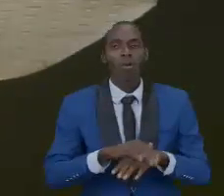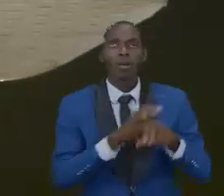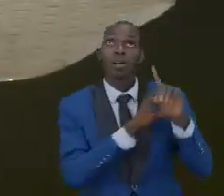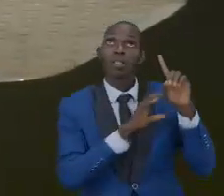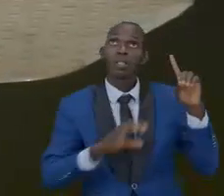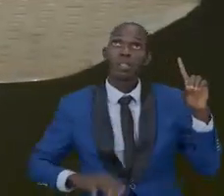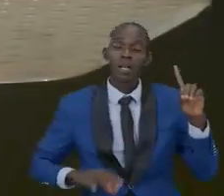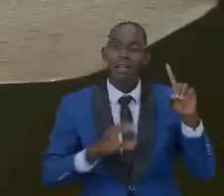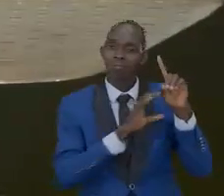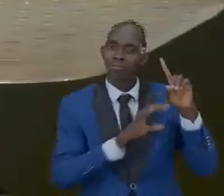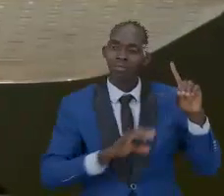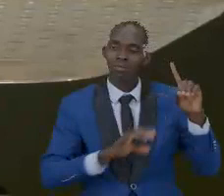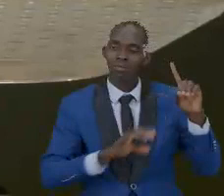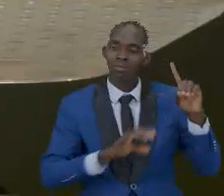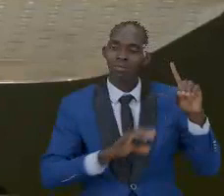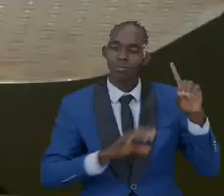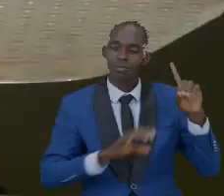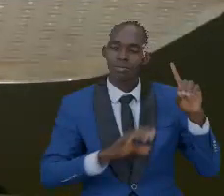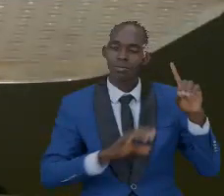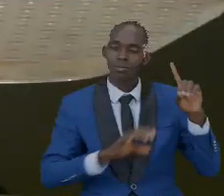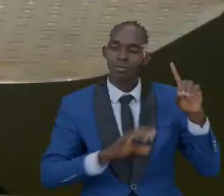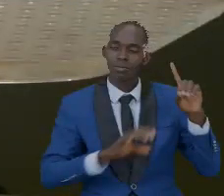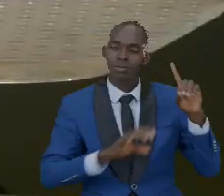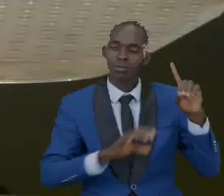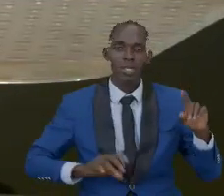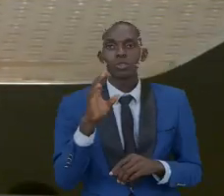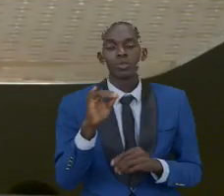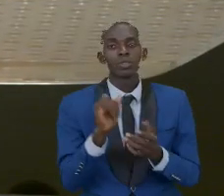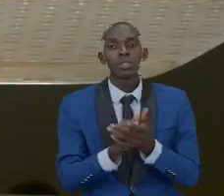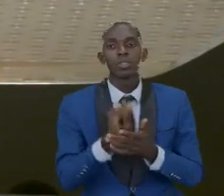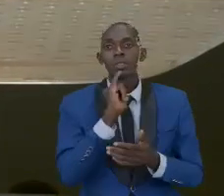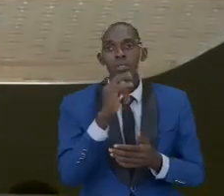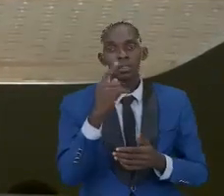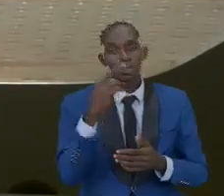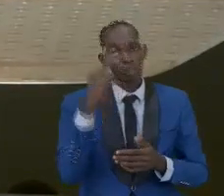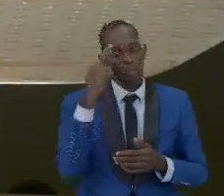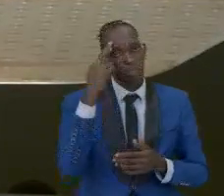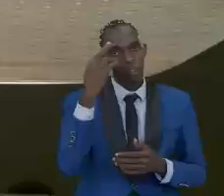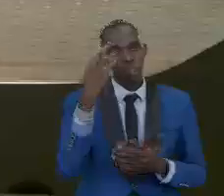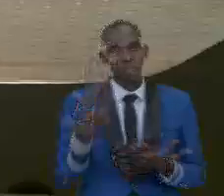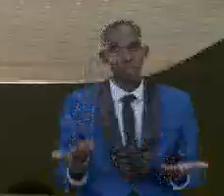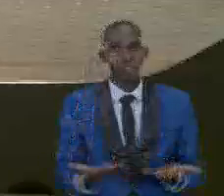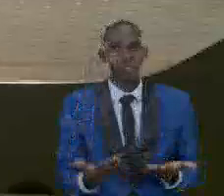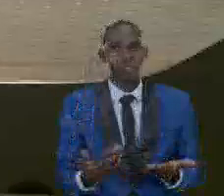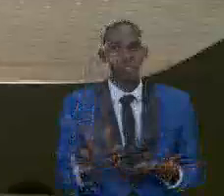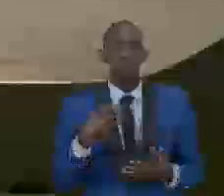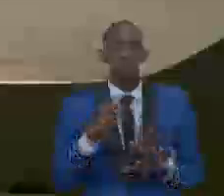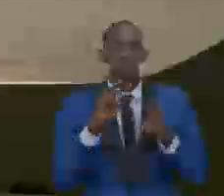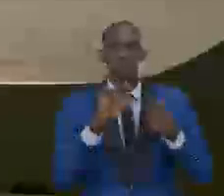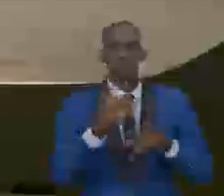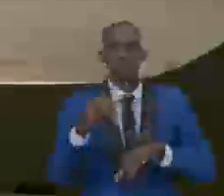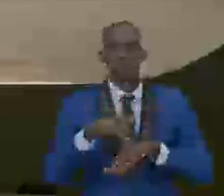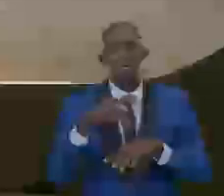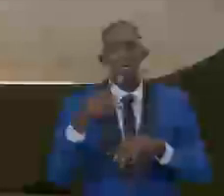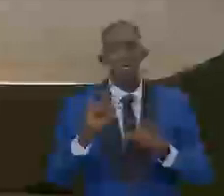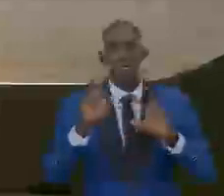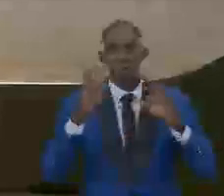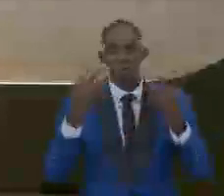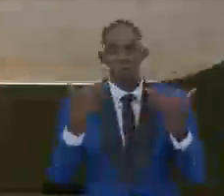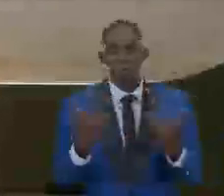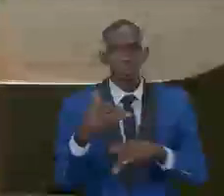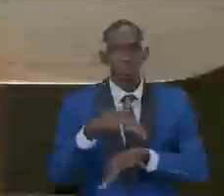and Christ alone and so that the reasoning here we're looking at the message tonight